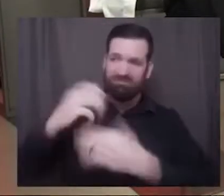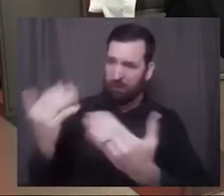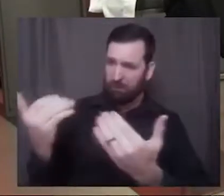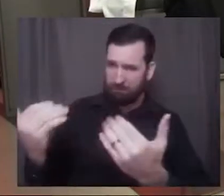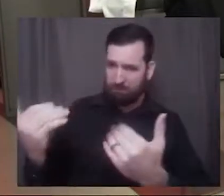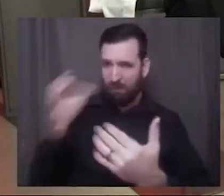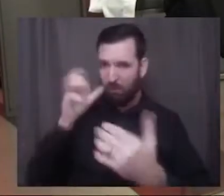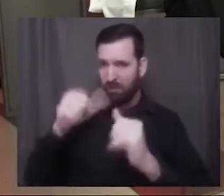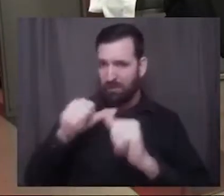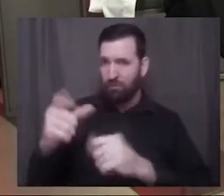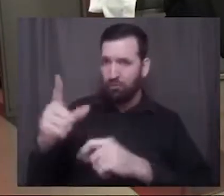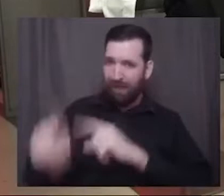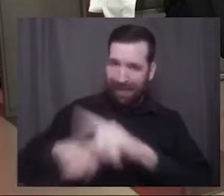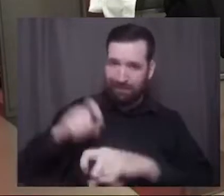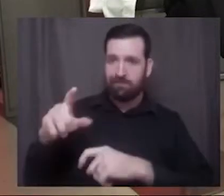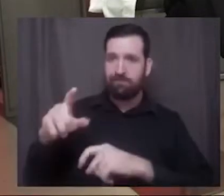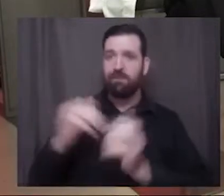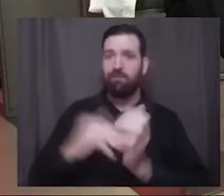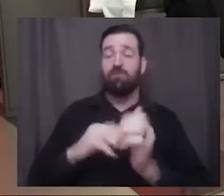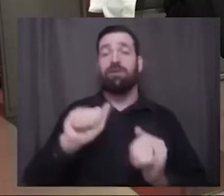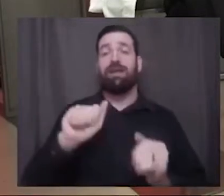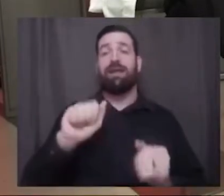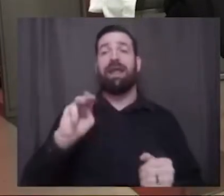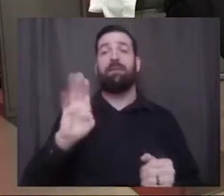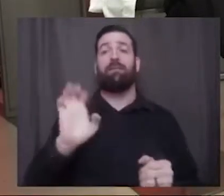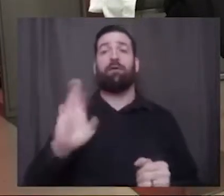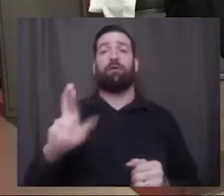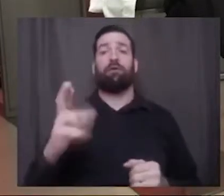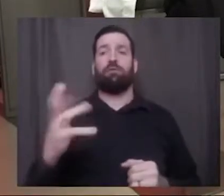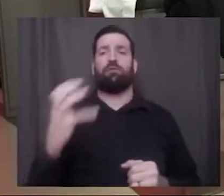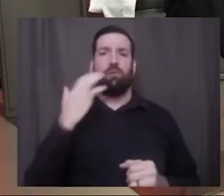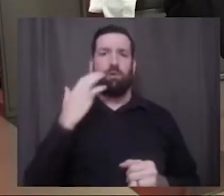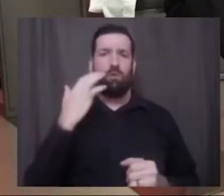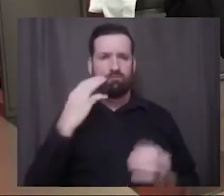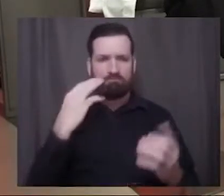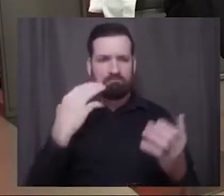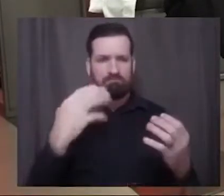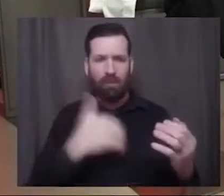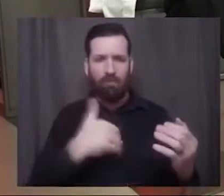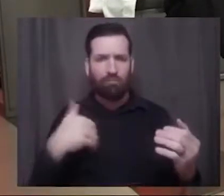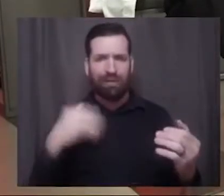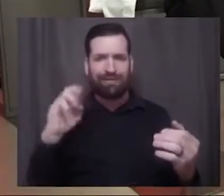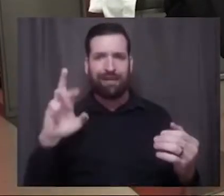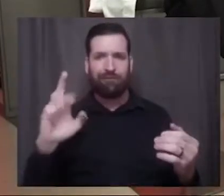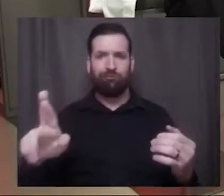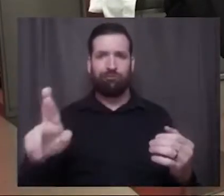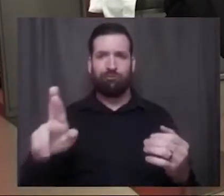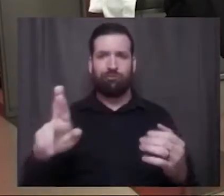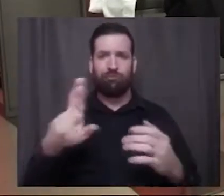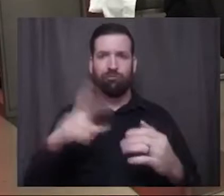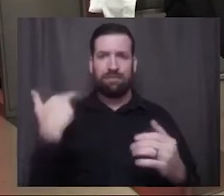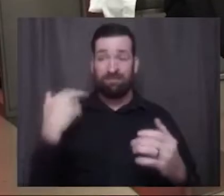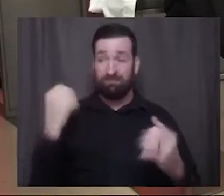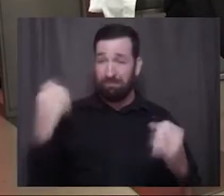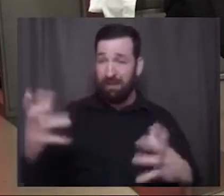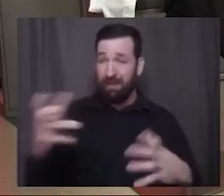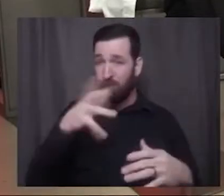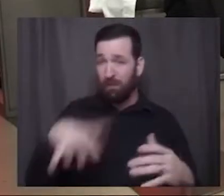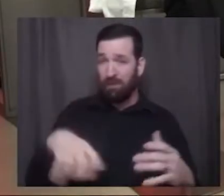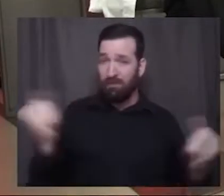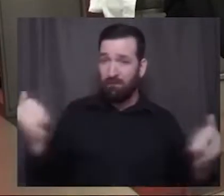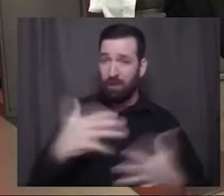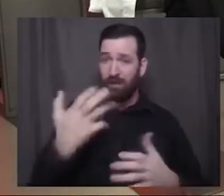your questions. Amber would like to know, what about breast cancer risk? Many women seem to be afraid of increased risk with